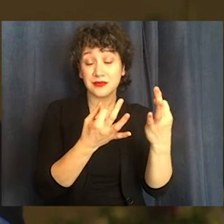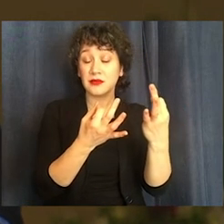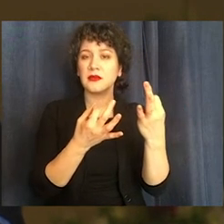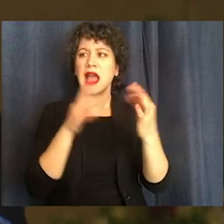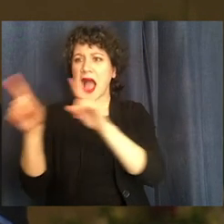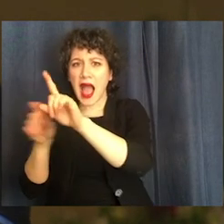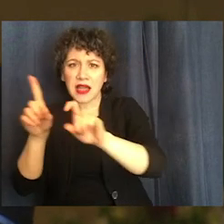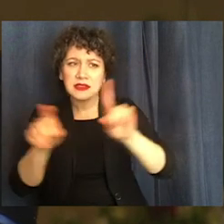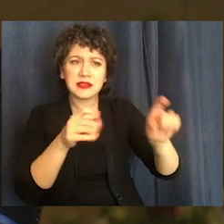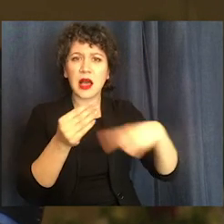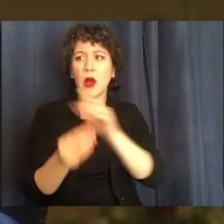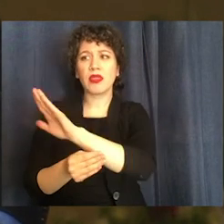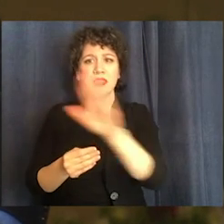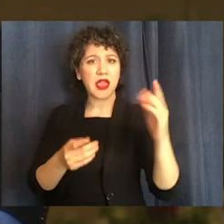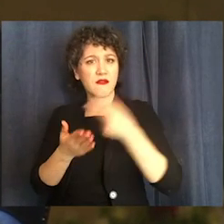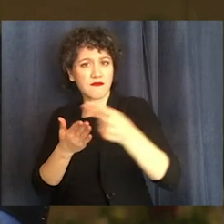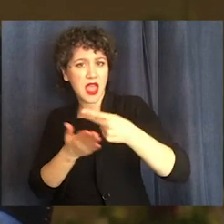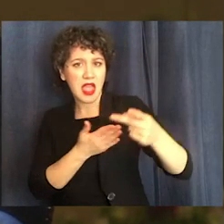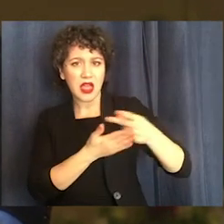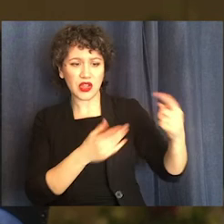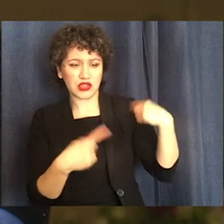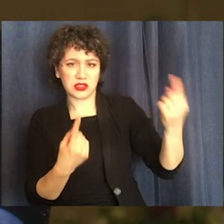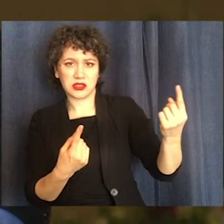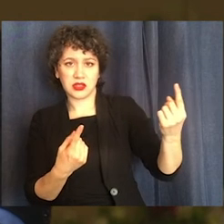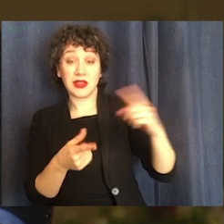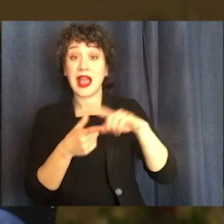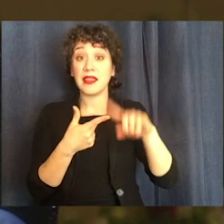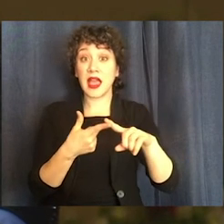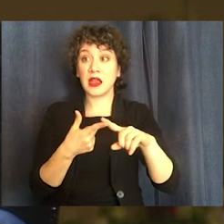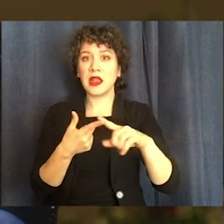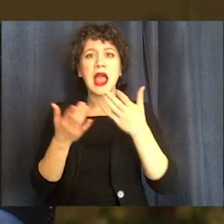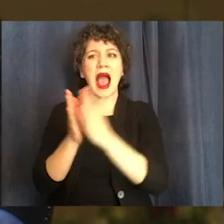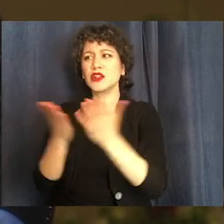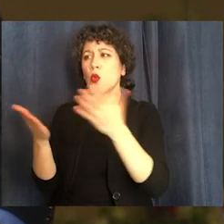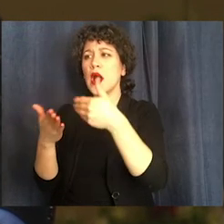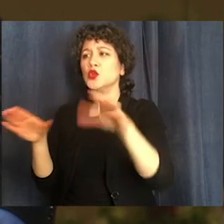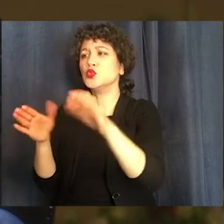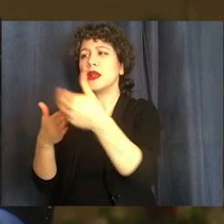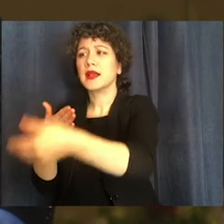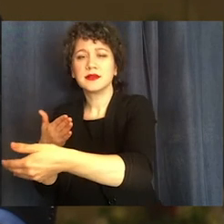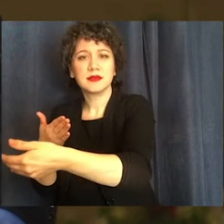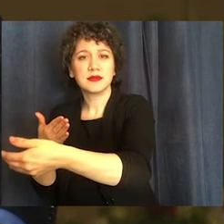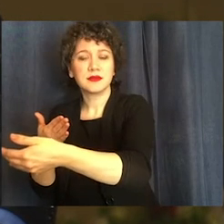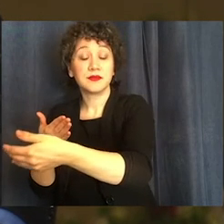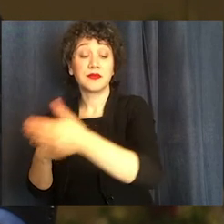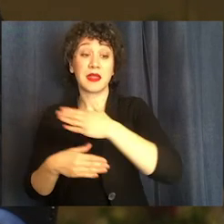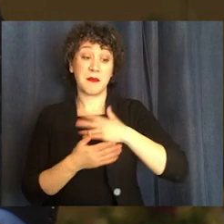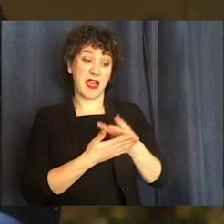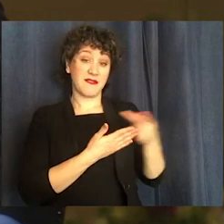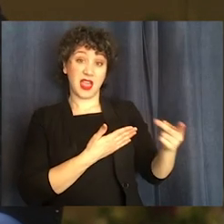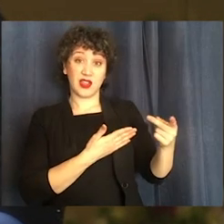My failure to settle into a medical school track opened up a new opportunity. My senior year of college, the Army decided I should become an